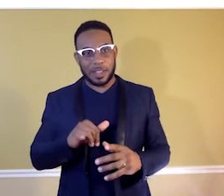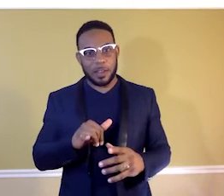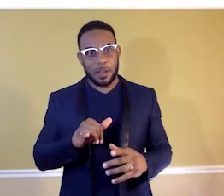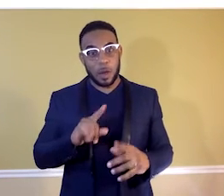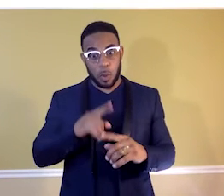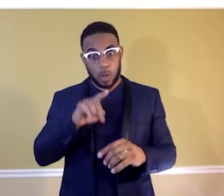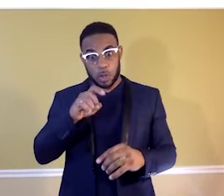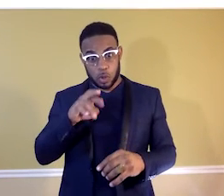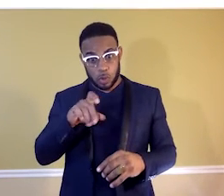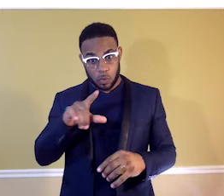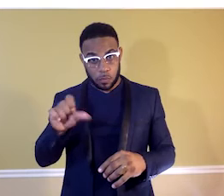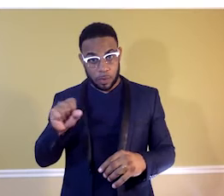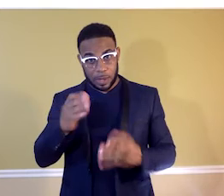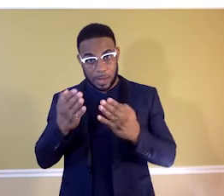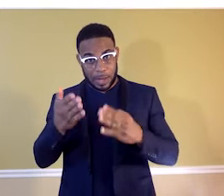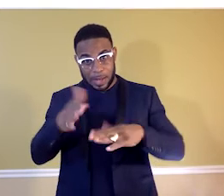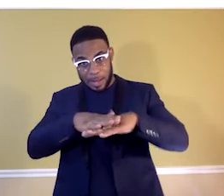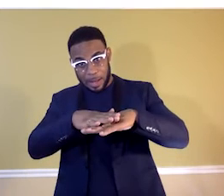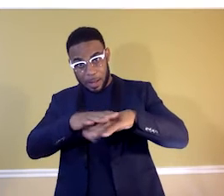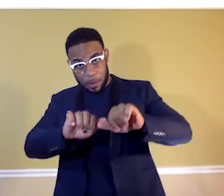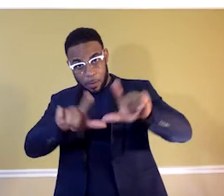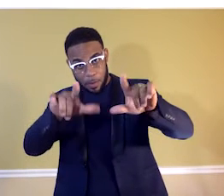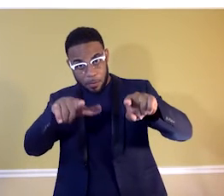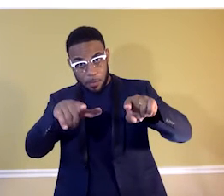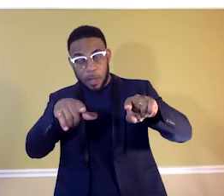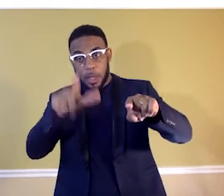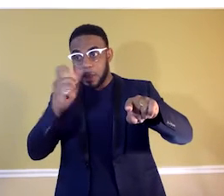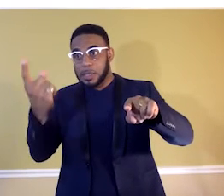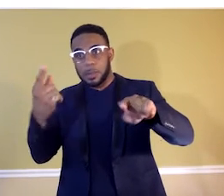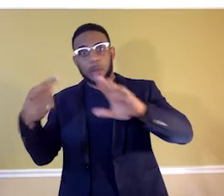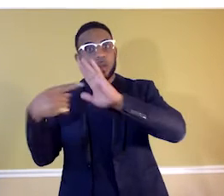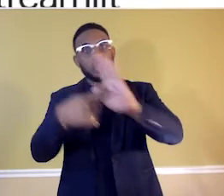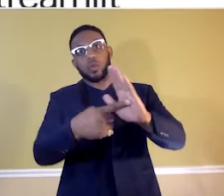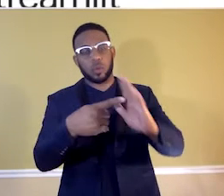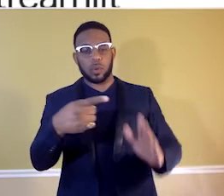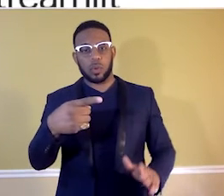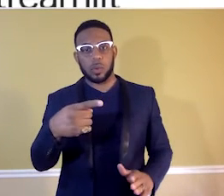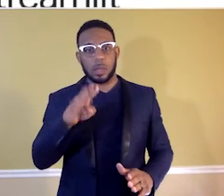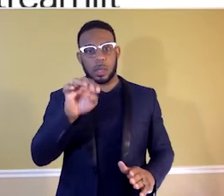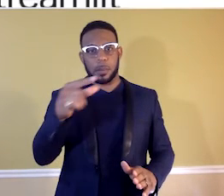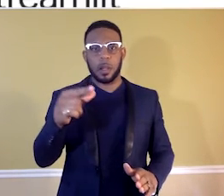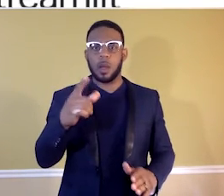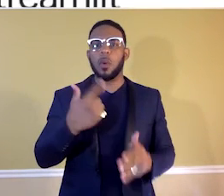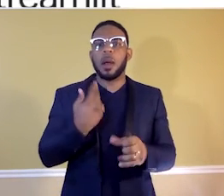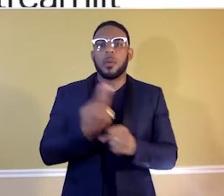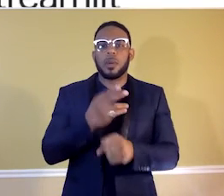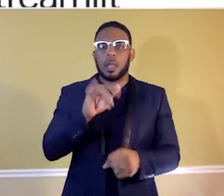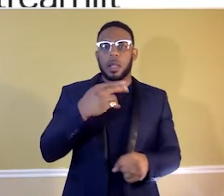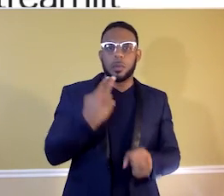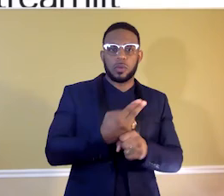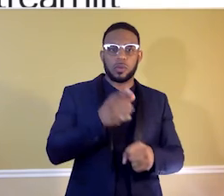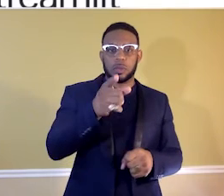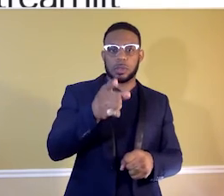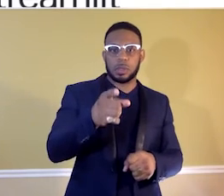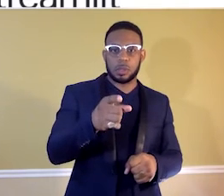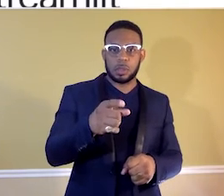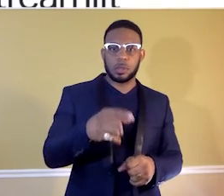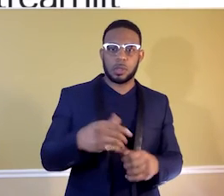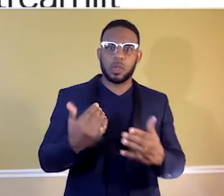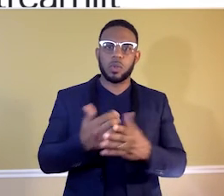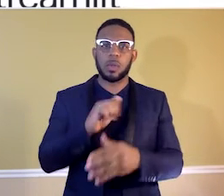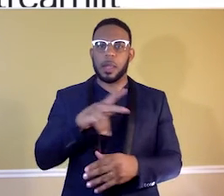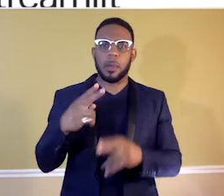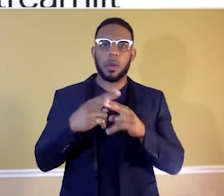once the serverless layer is up there, you need something to actually show this blog. So what I'm using a new application